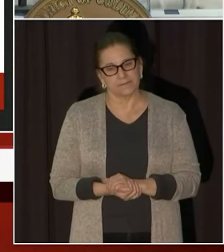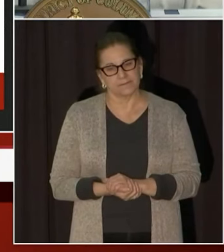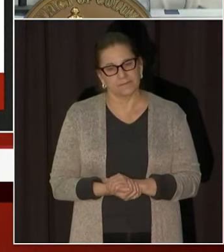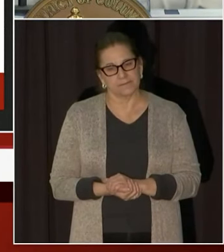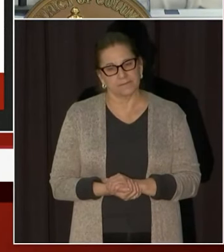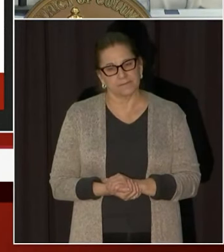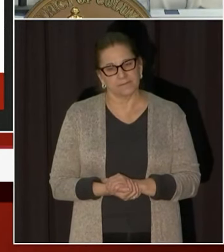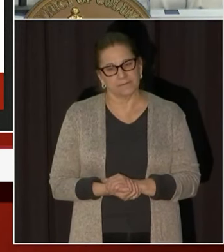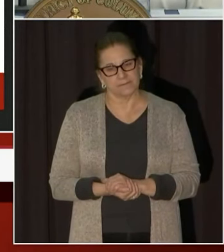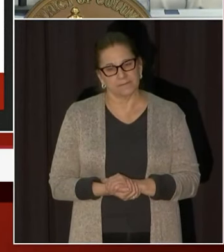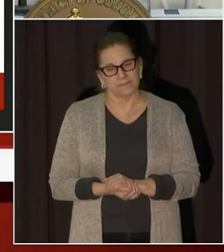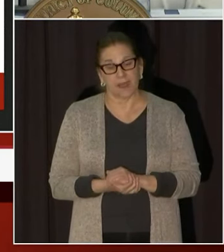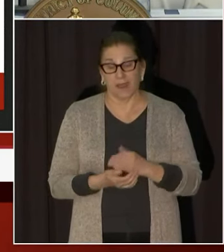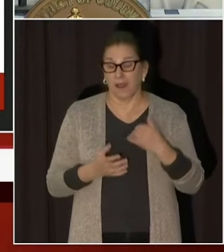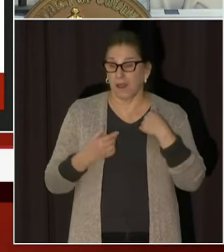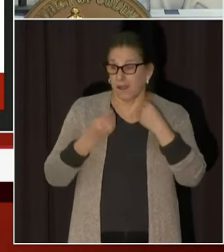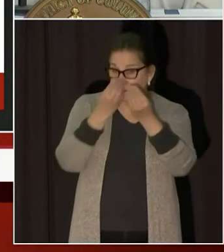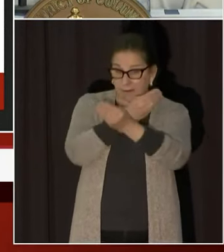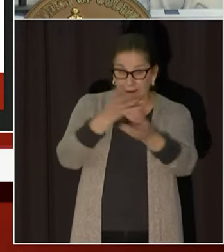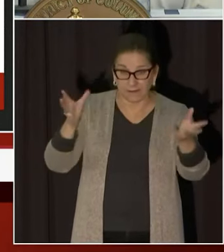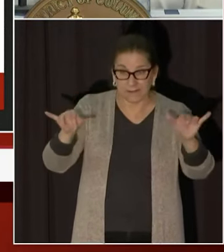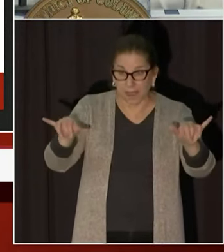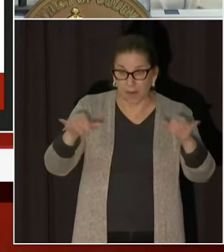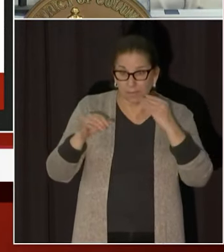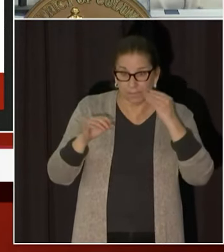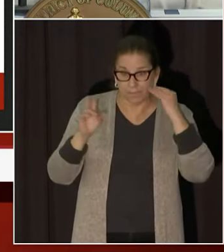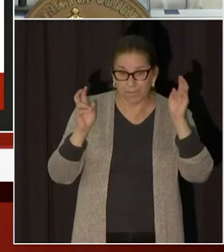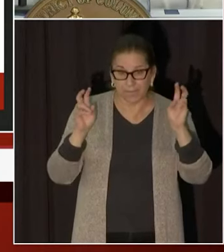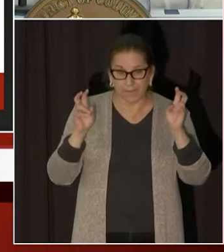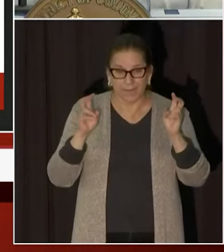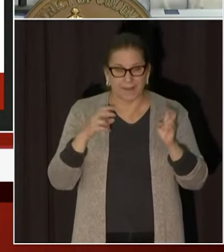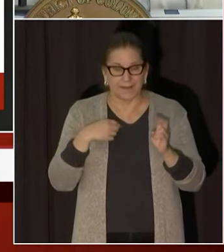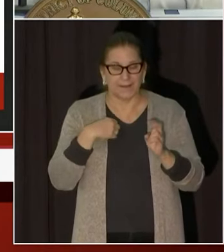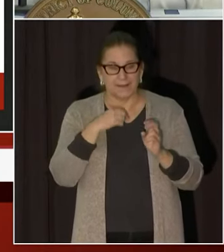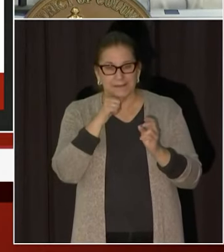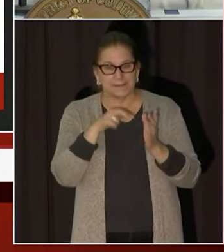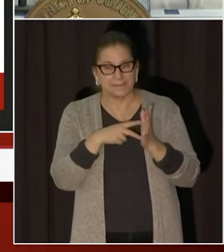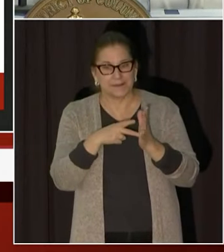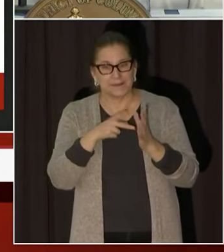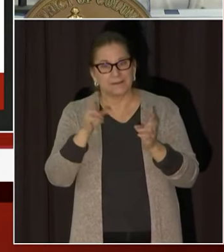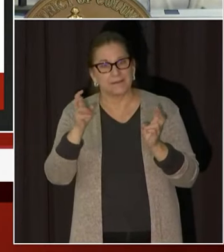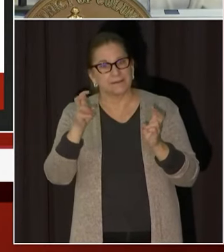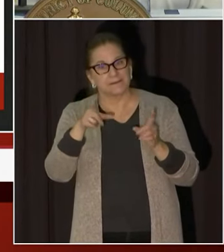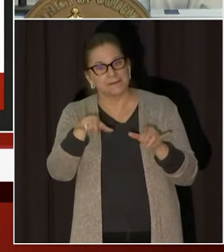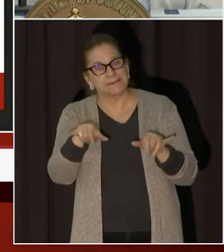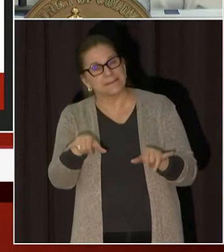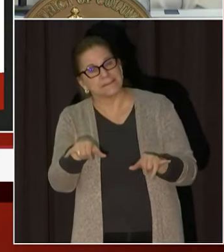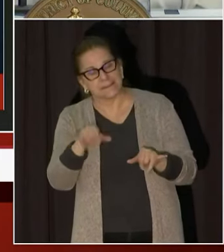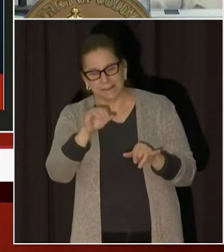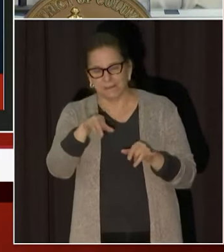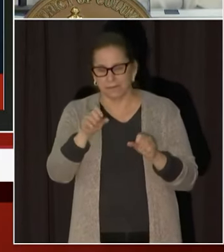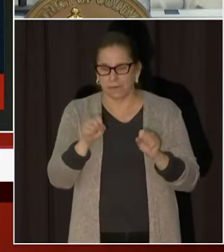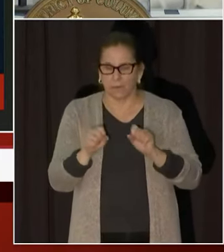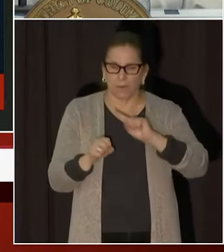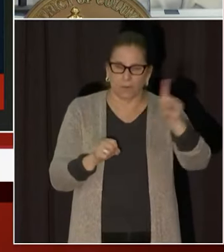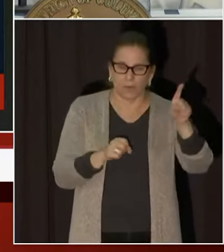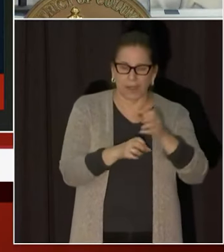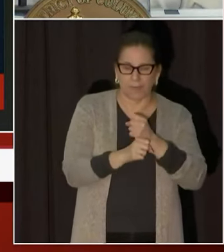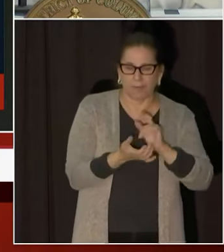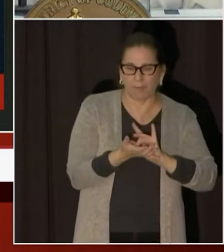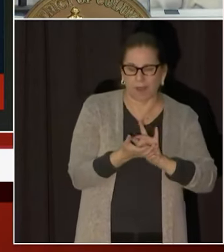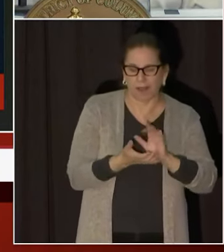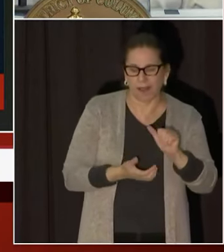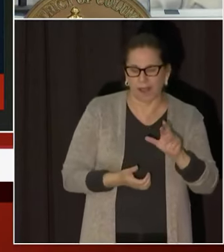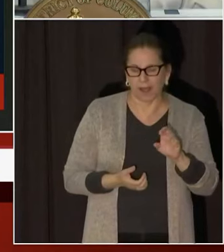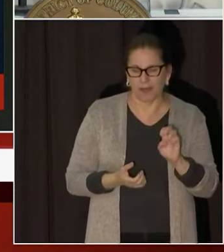everybody to stay home, but that doesn't mean stay home if you need medical care, not related to COVID, because